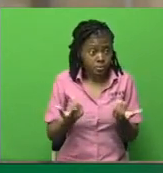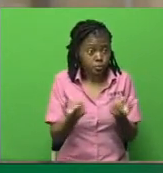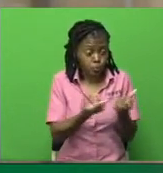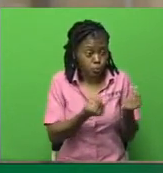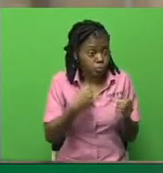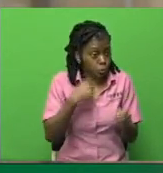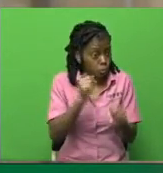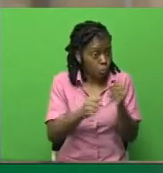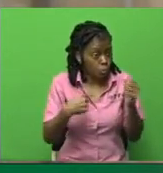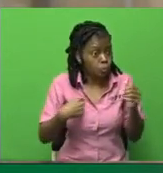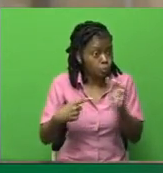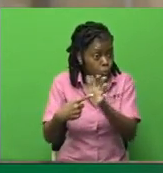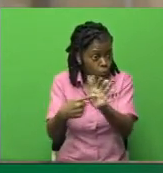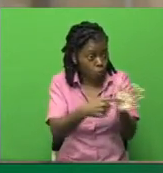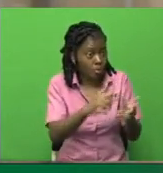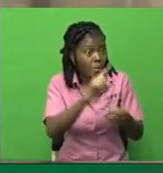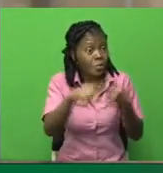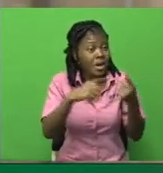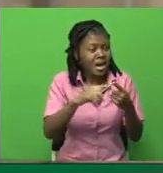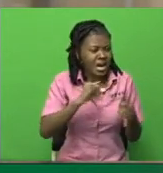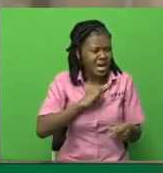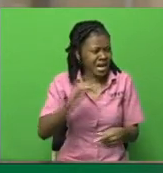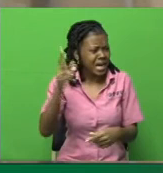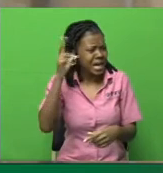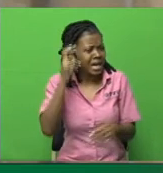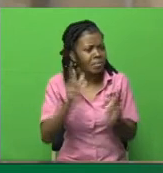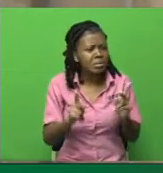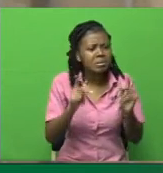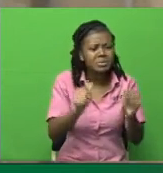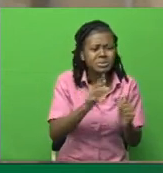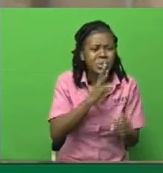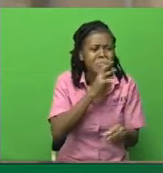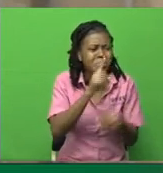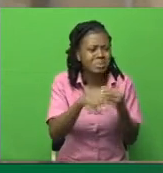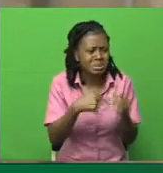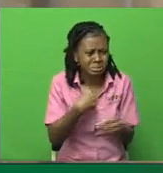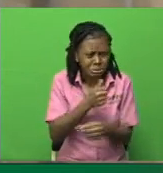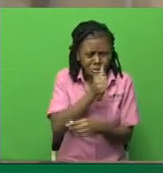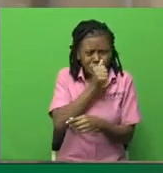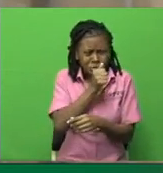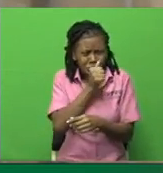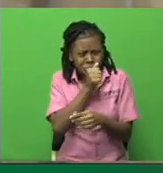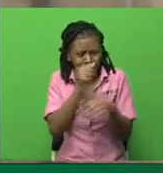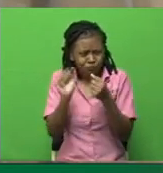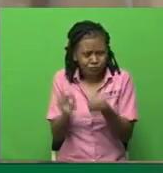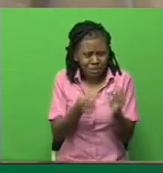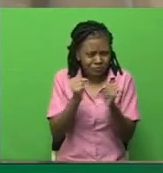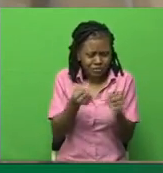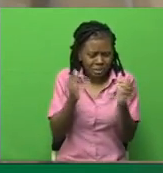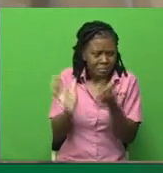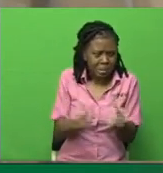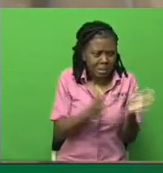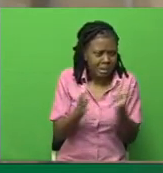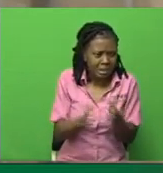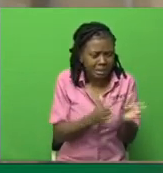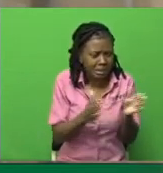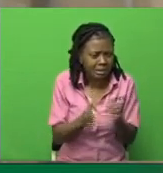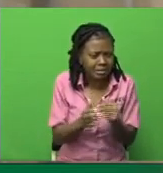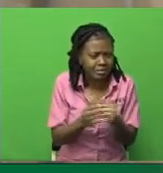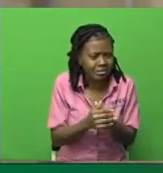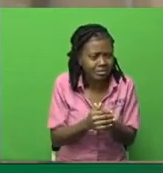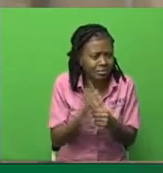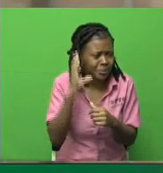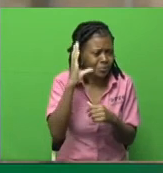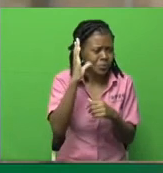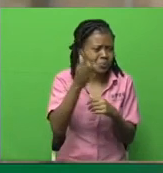of the opposition talking about some secret strategic plan to reduce stuffing in Wasa by 2000